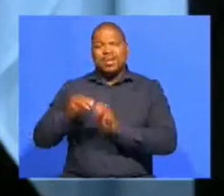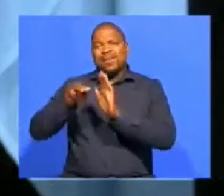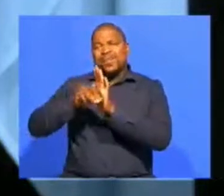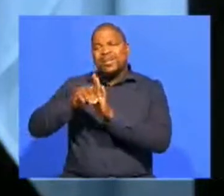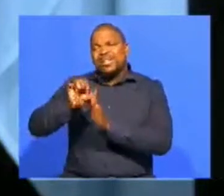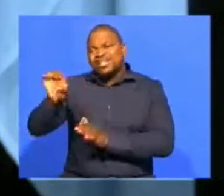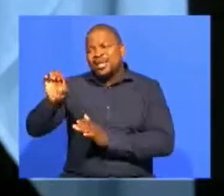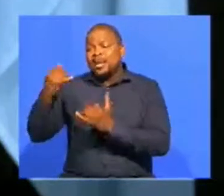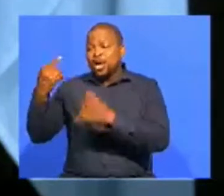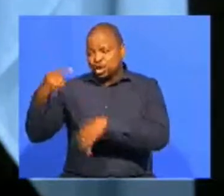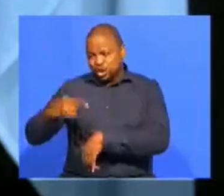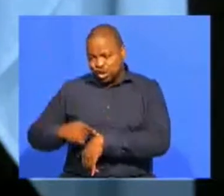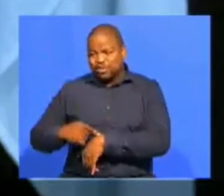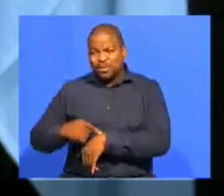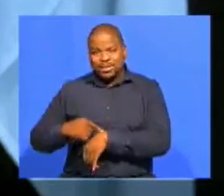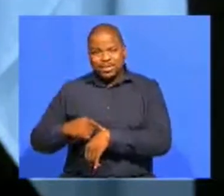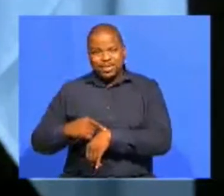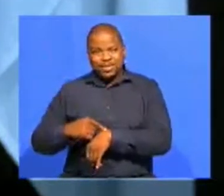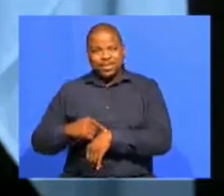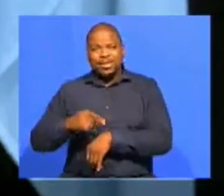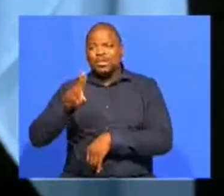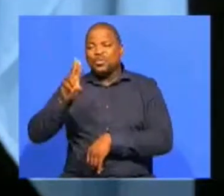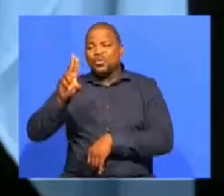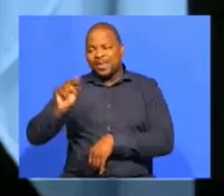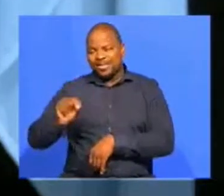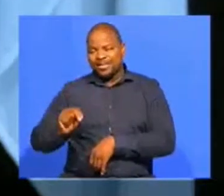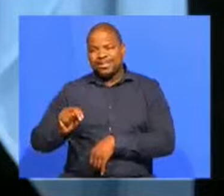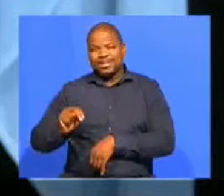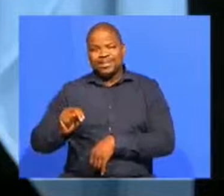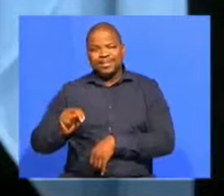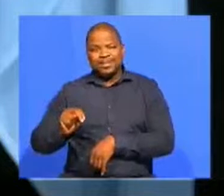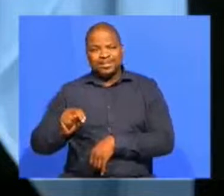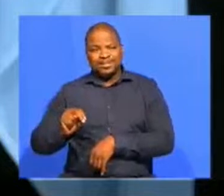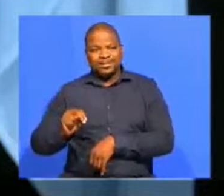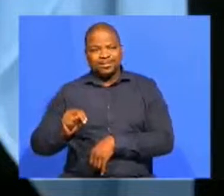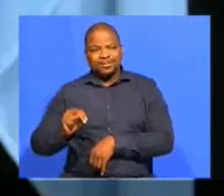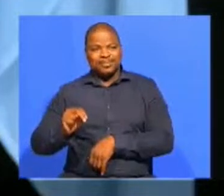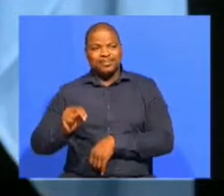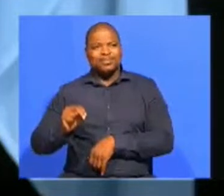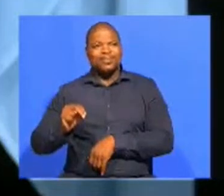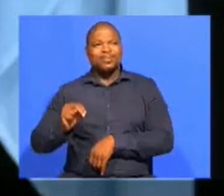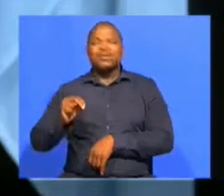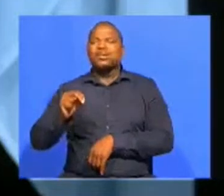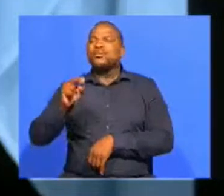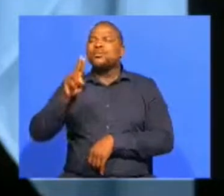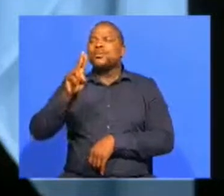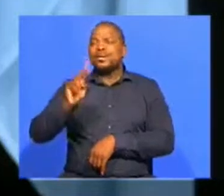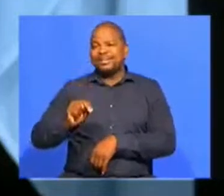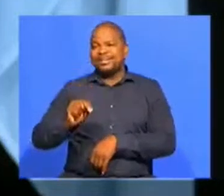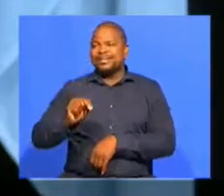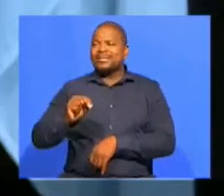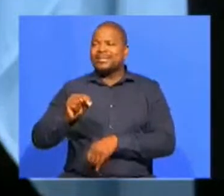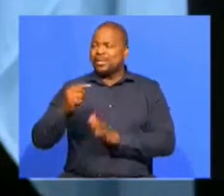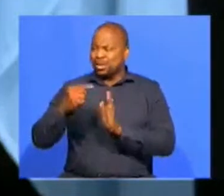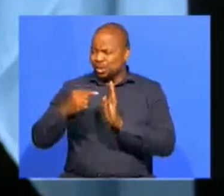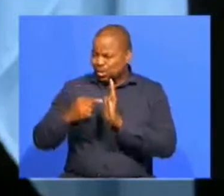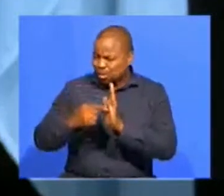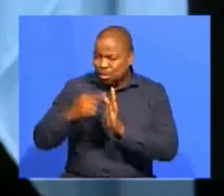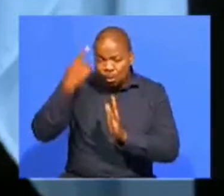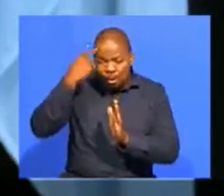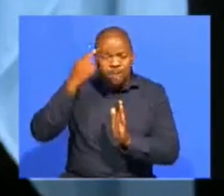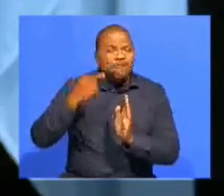And the time has come for the UN to be the UN and what is established